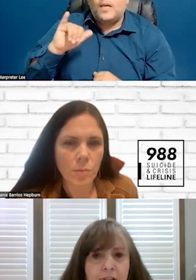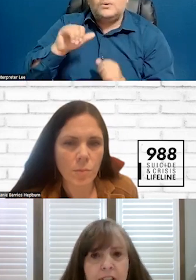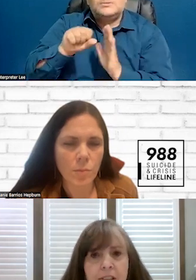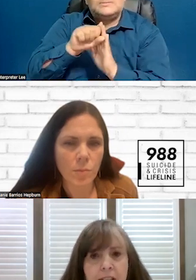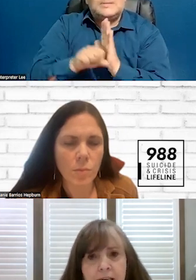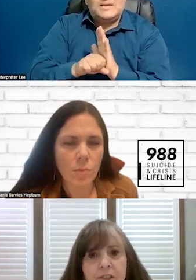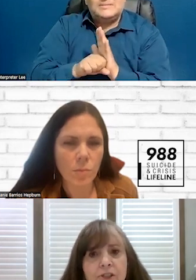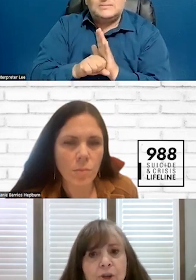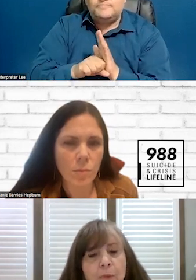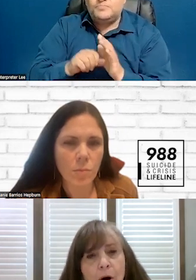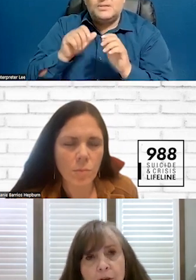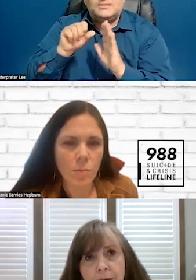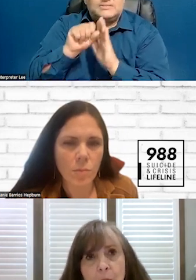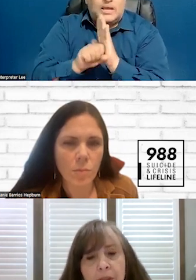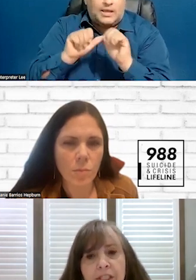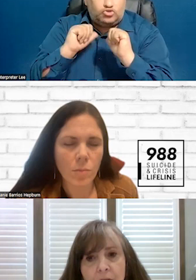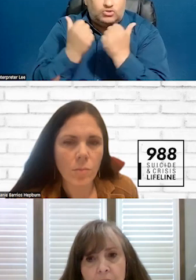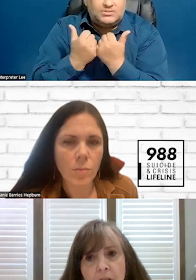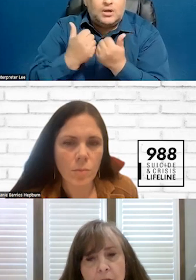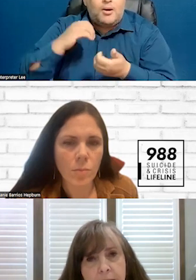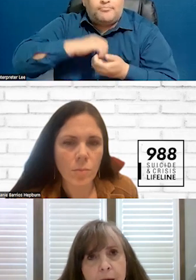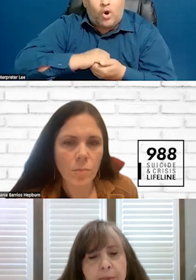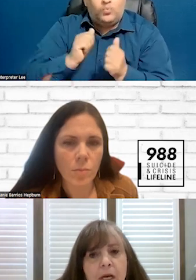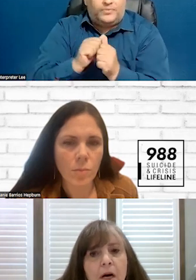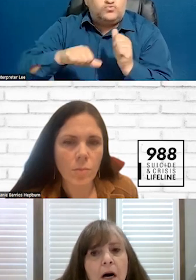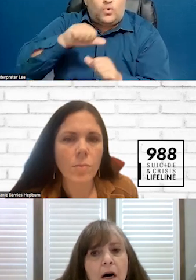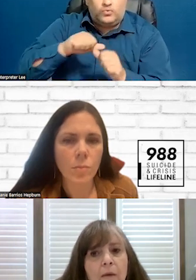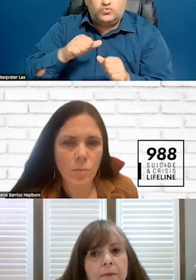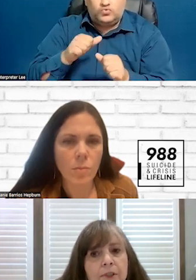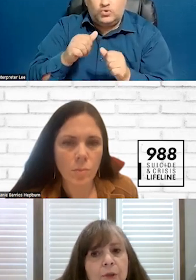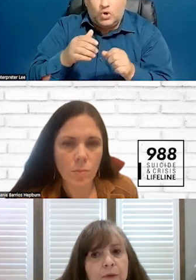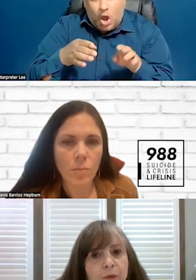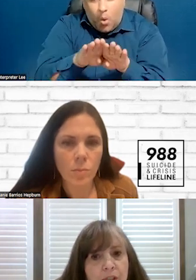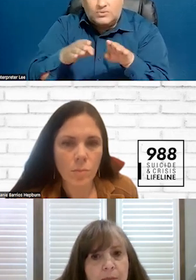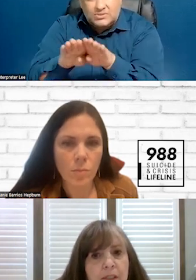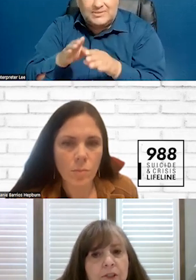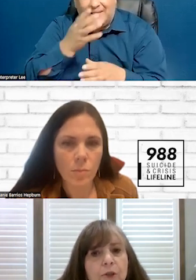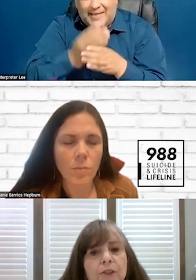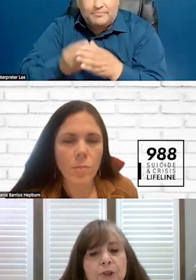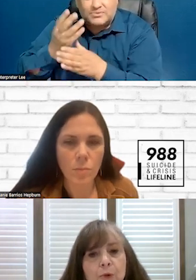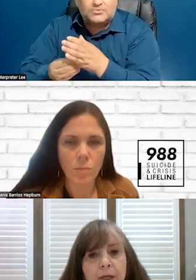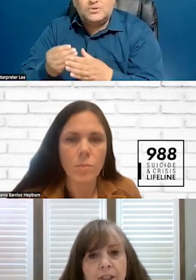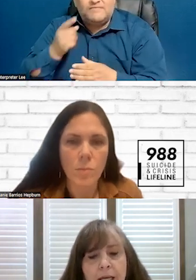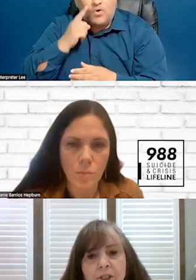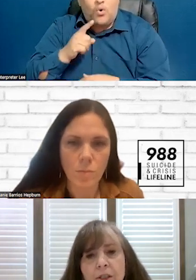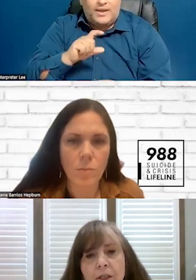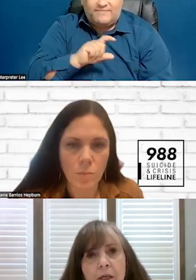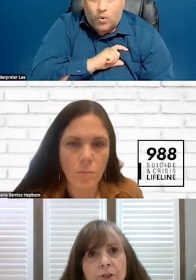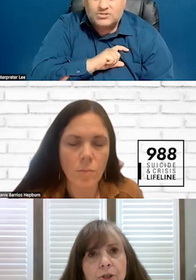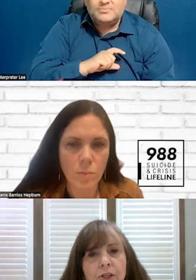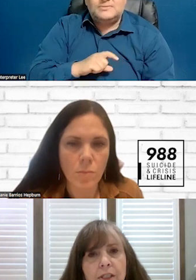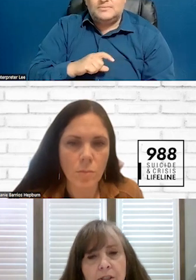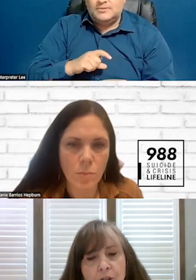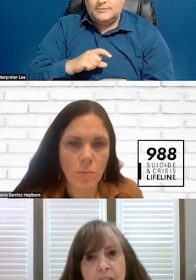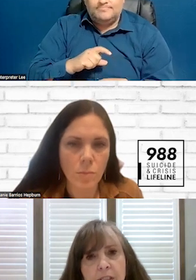state agencies are partnering with each other to close gaps, to do enforcement, to do consumer education.